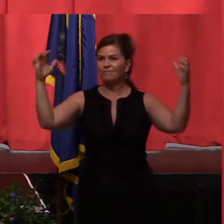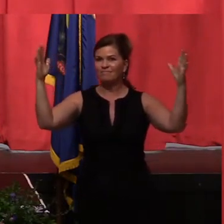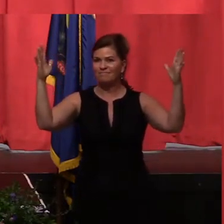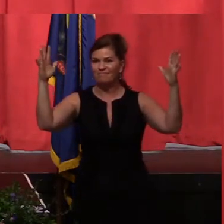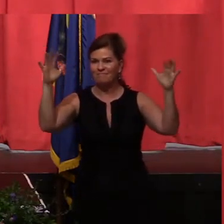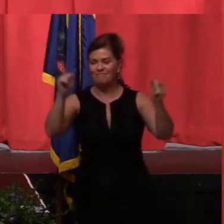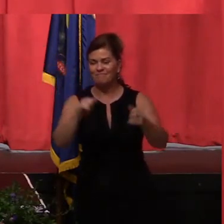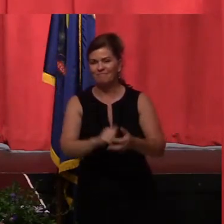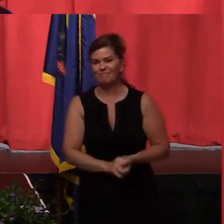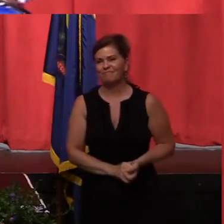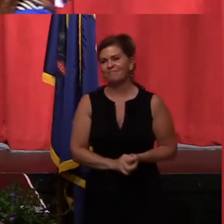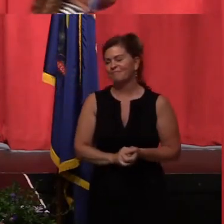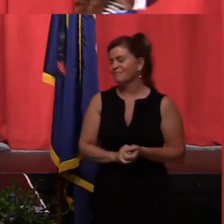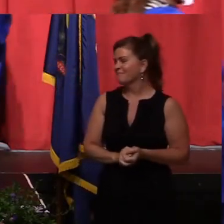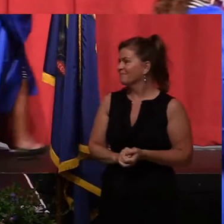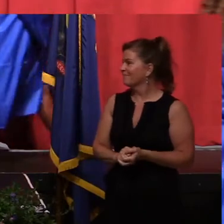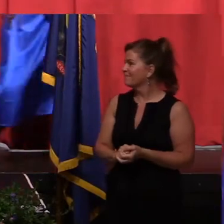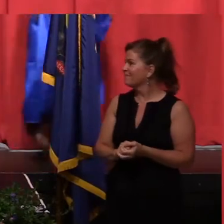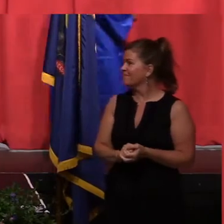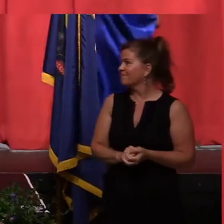brave?